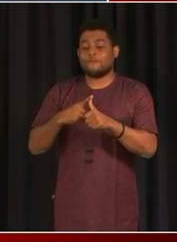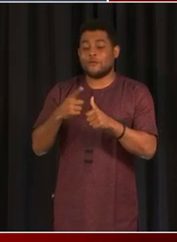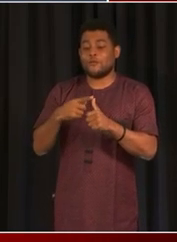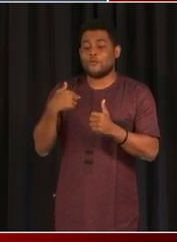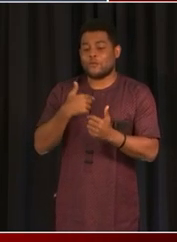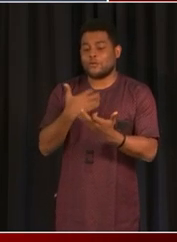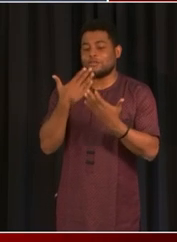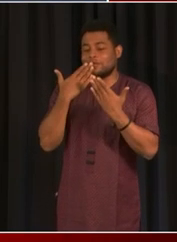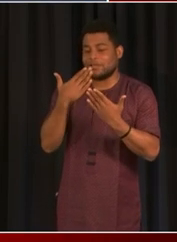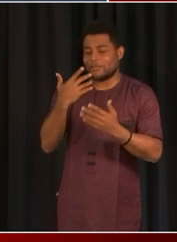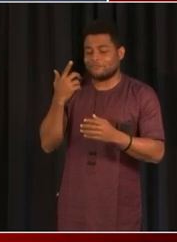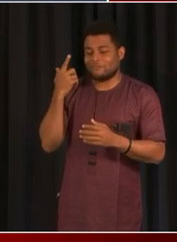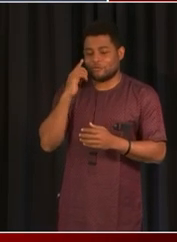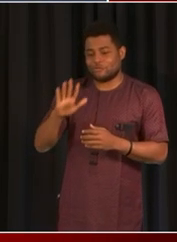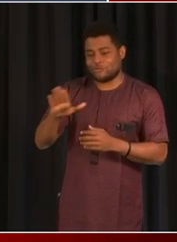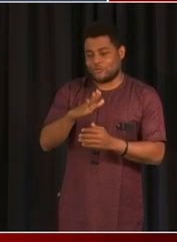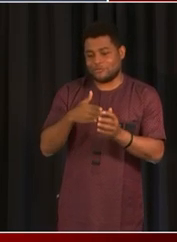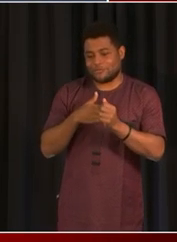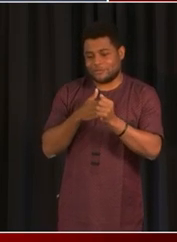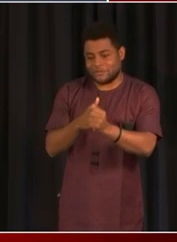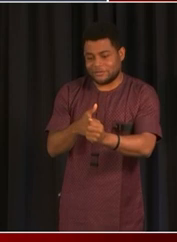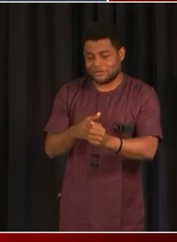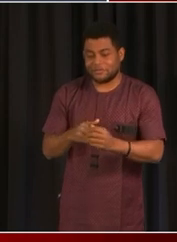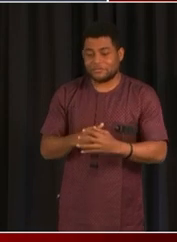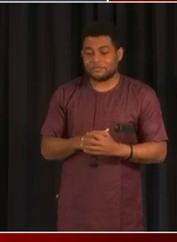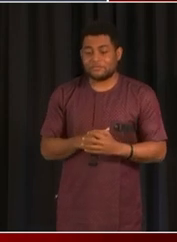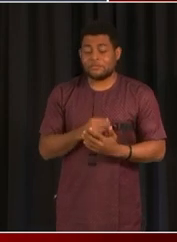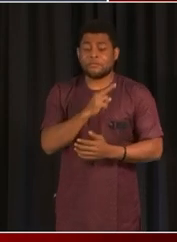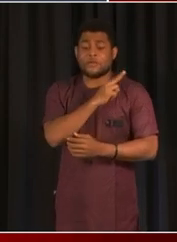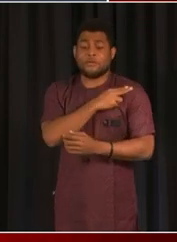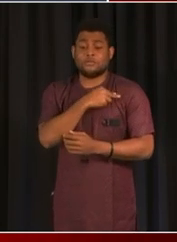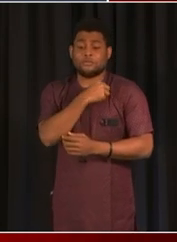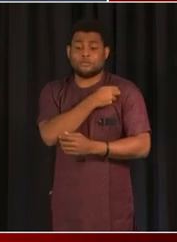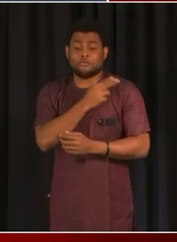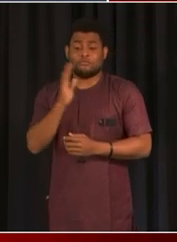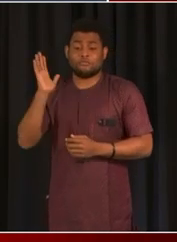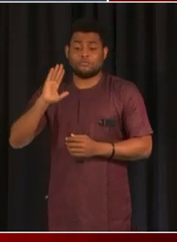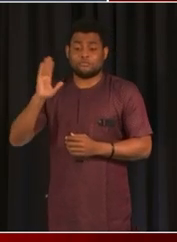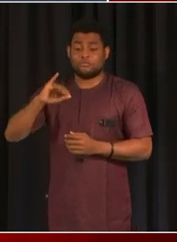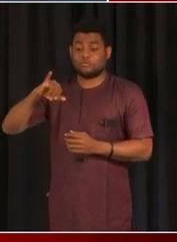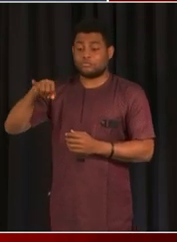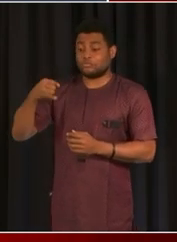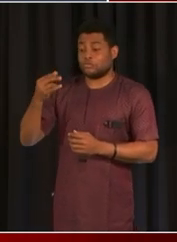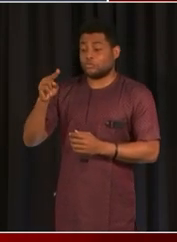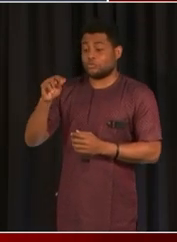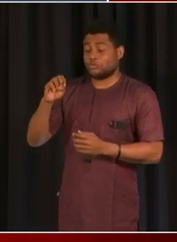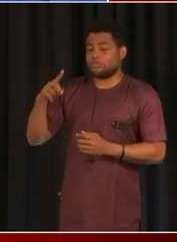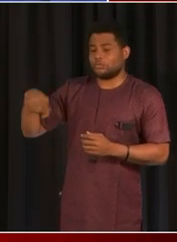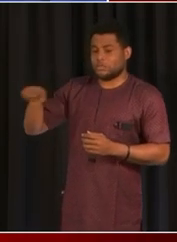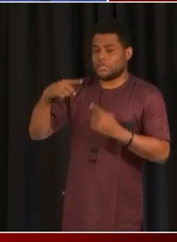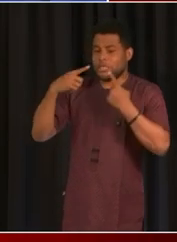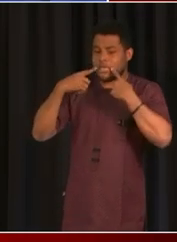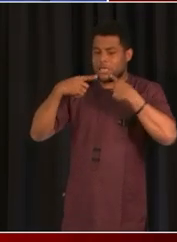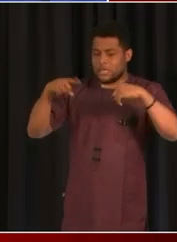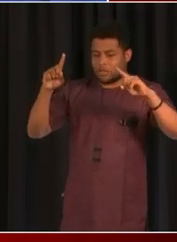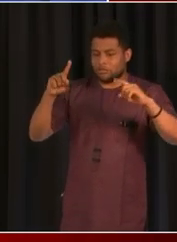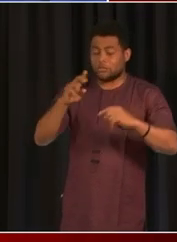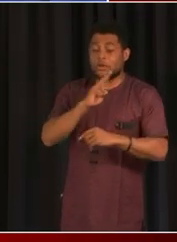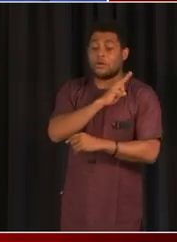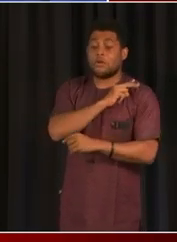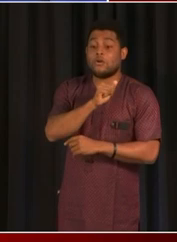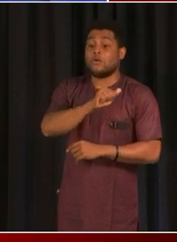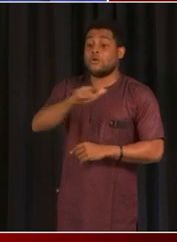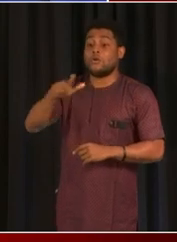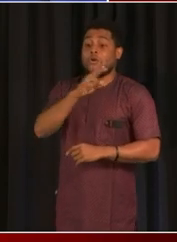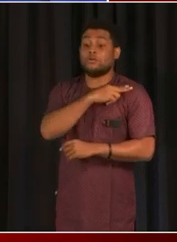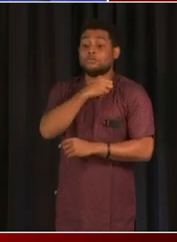the hospitals, as you may recall, in June announced that all hospitals were moving toward mandating